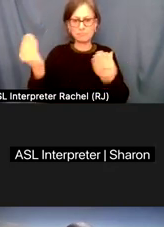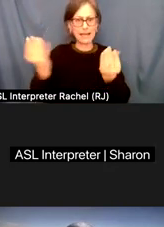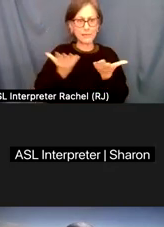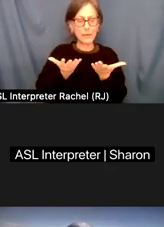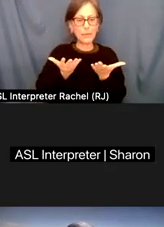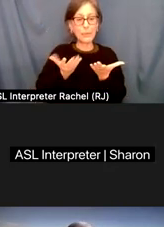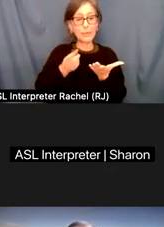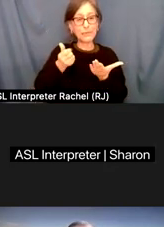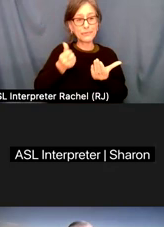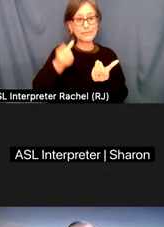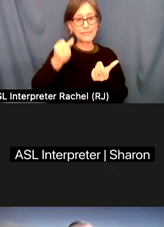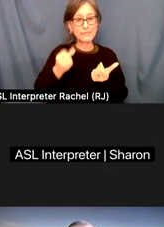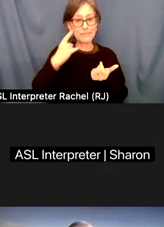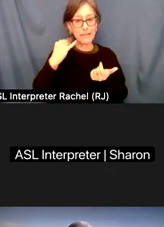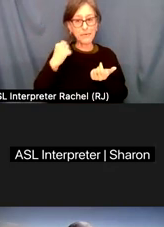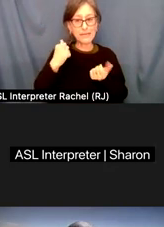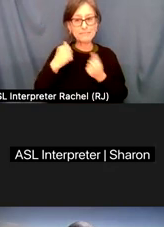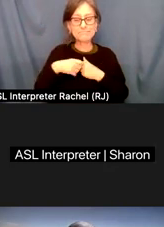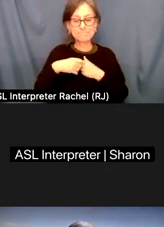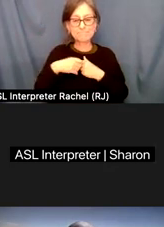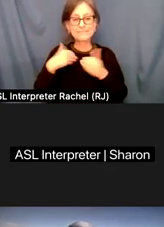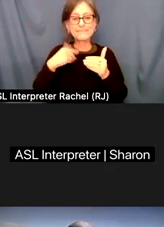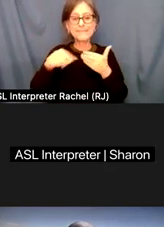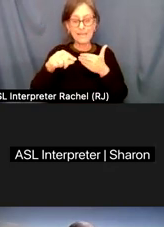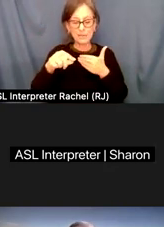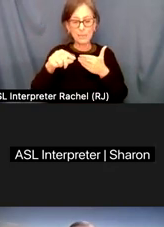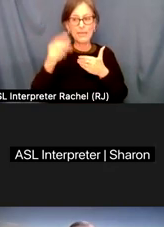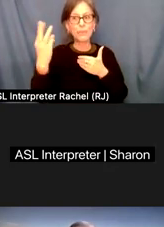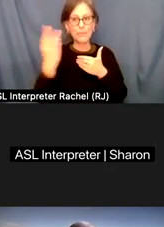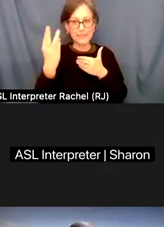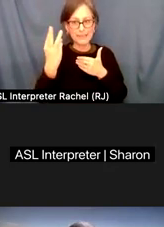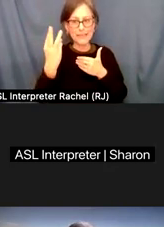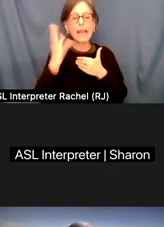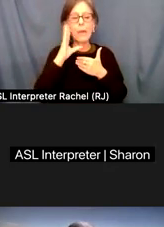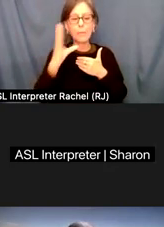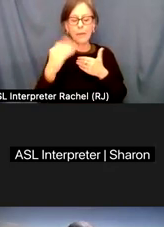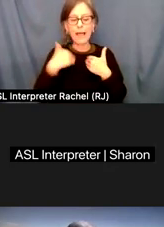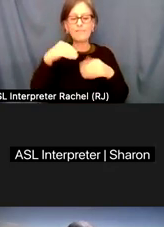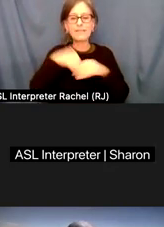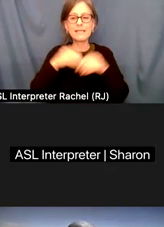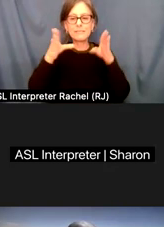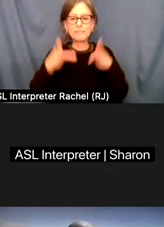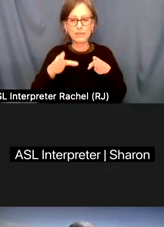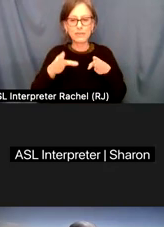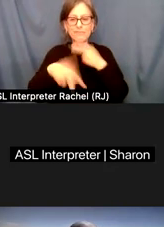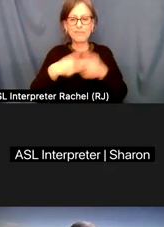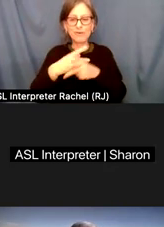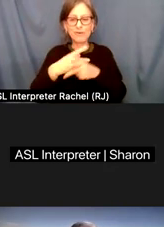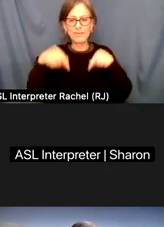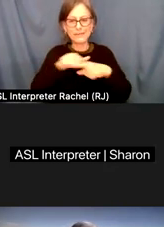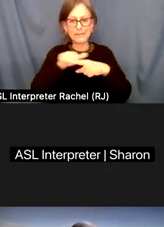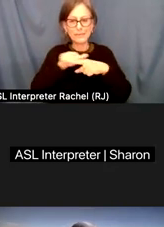Southern California, next week, next Wednesday, we're having an in-person version of this